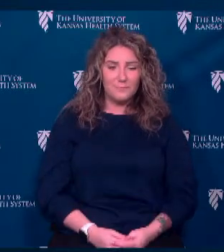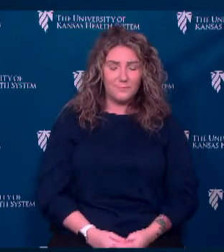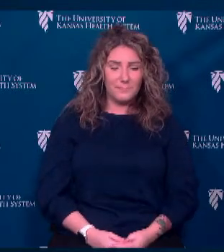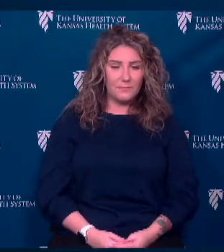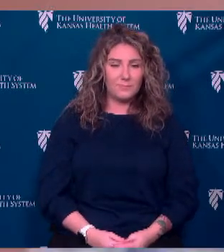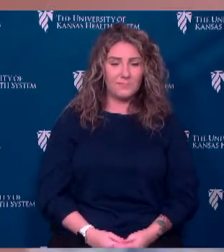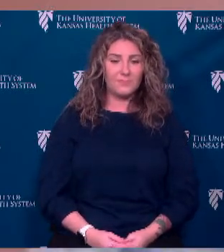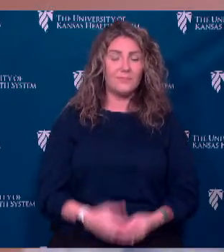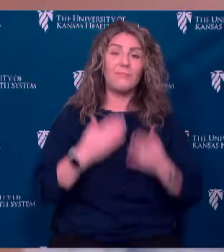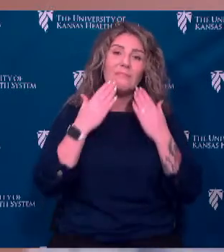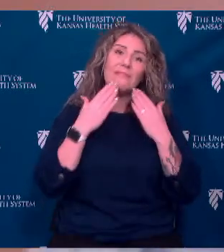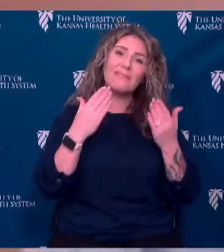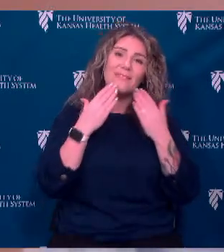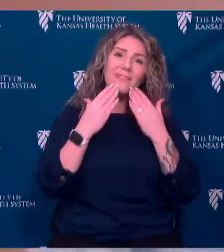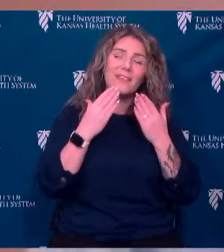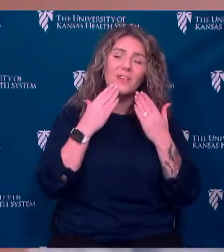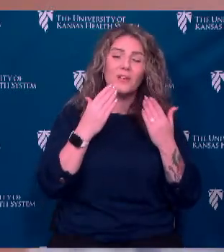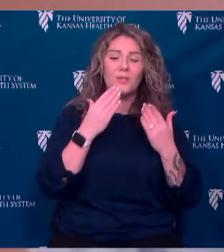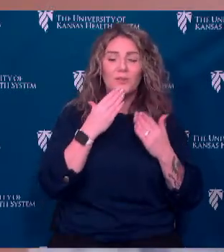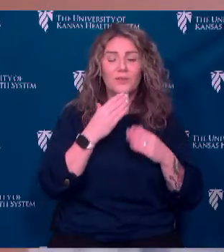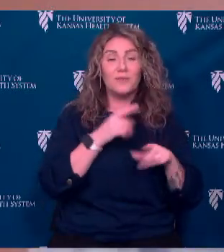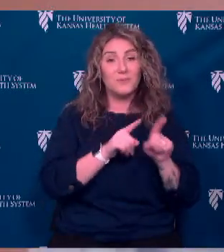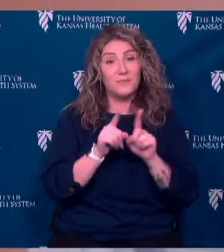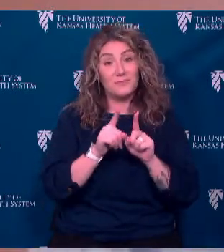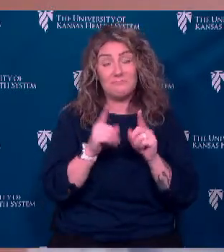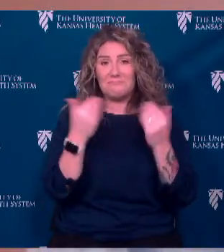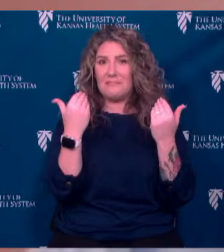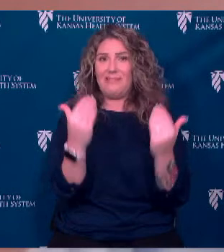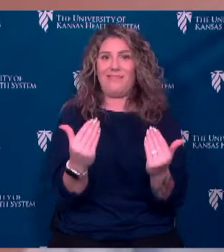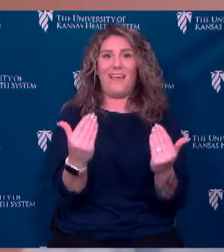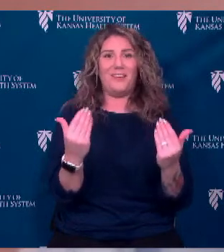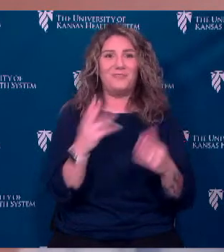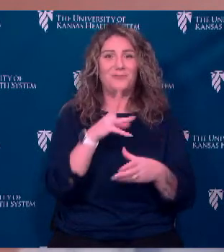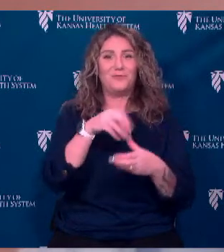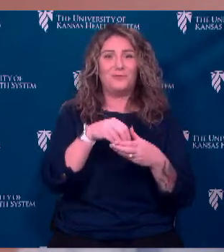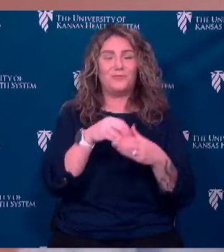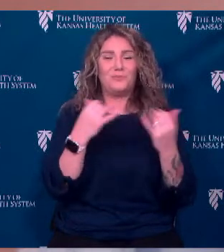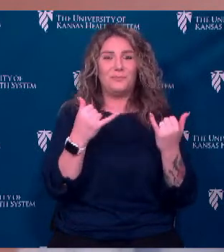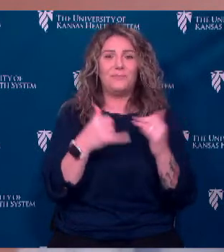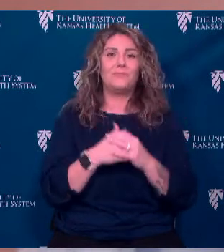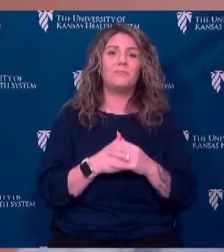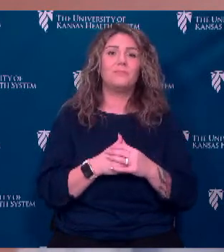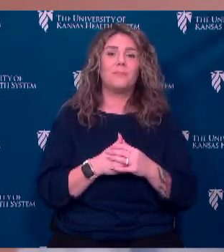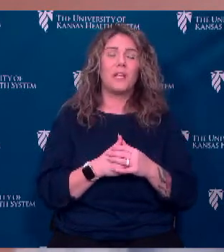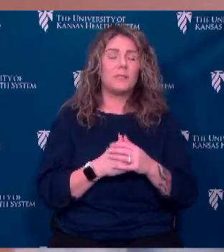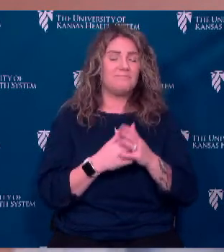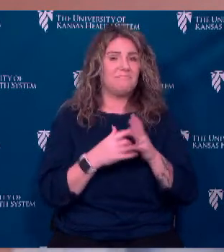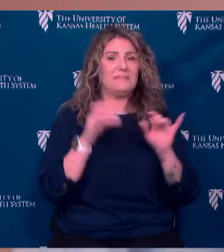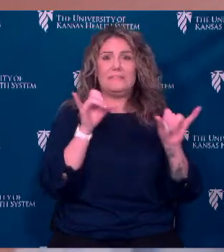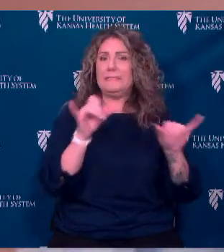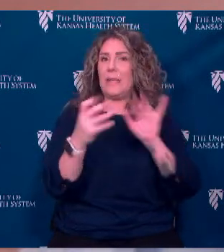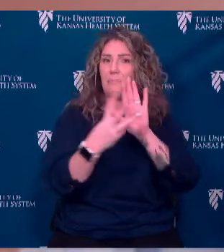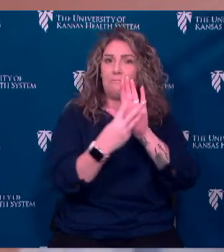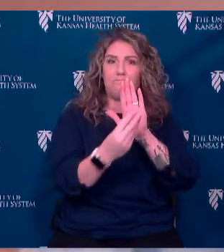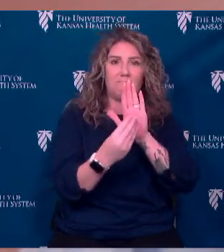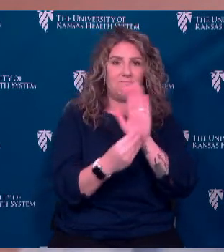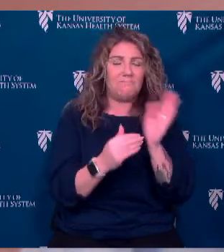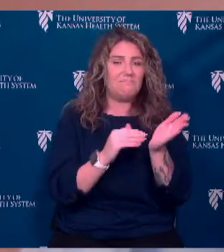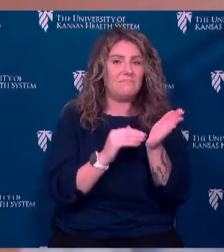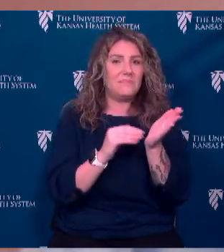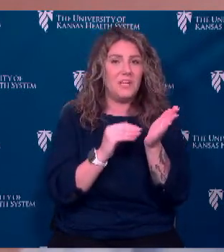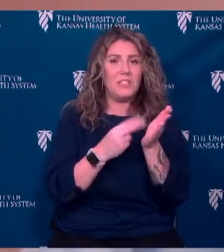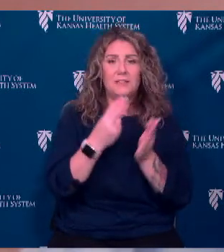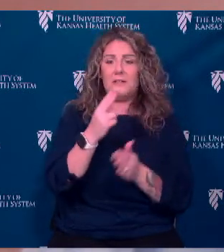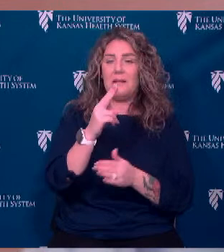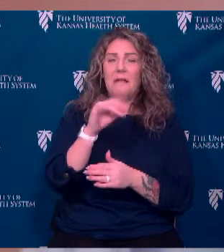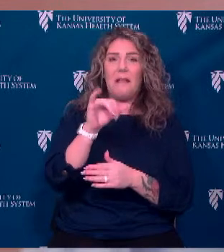Thank you, Dr. Stites, and thanks for allowing me to be with you today. I could echo many of the things that Dr. Hyland said. We're